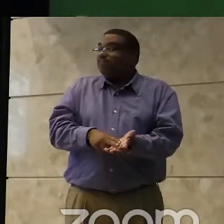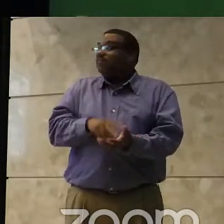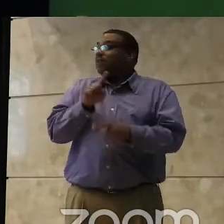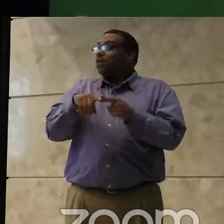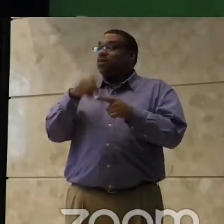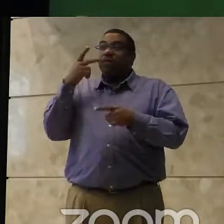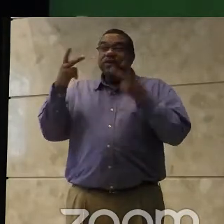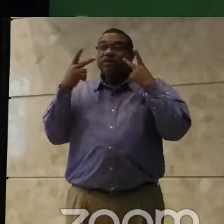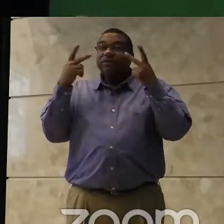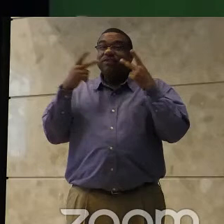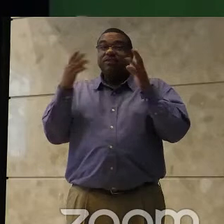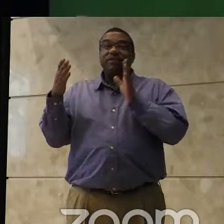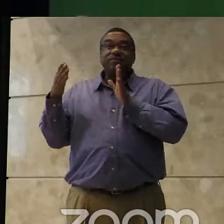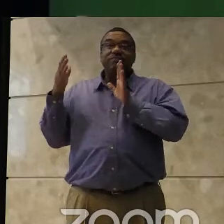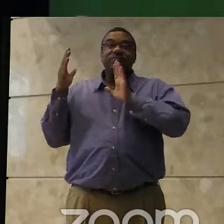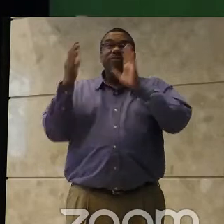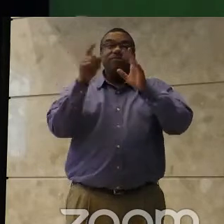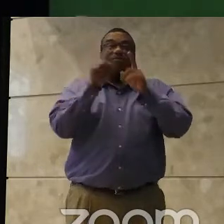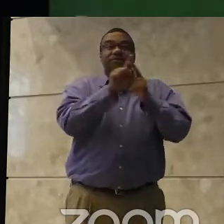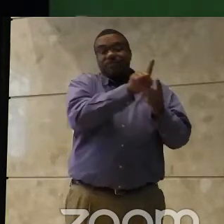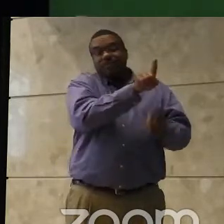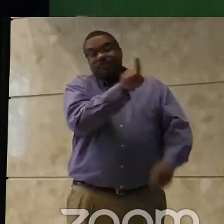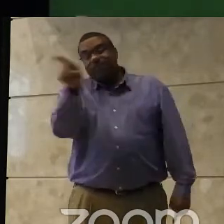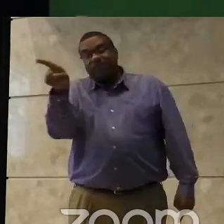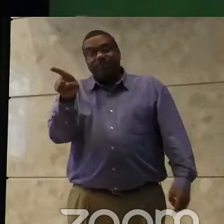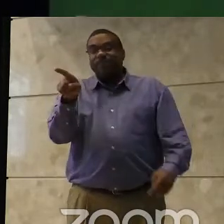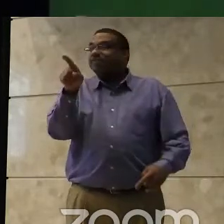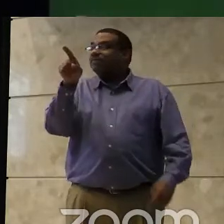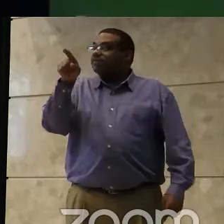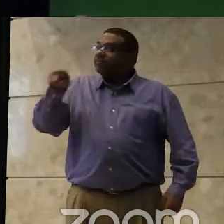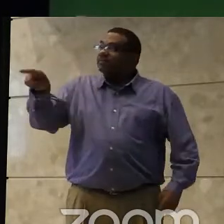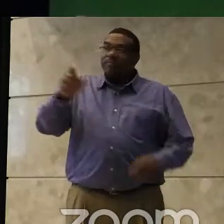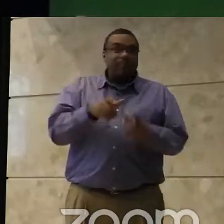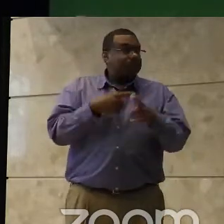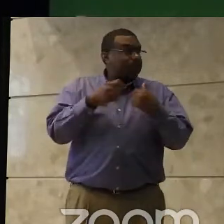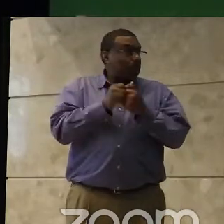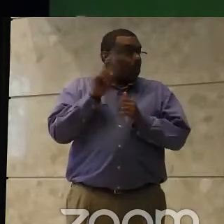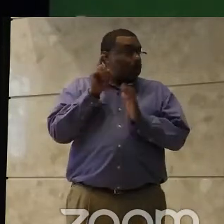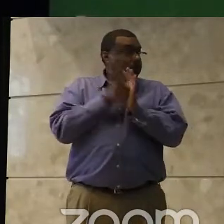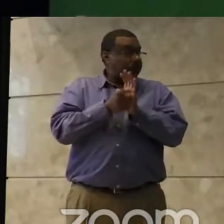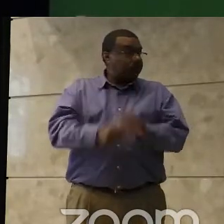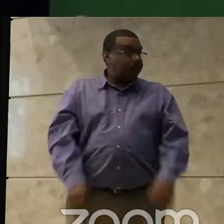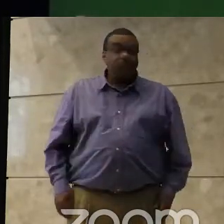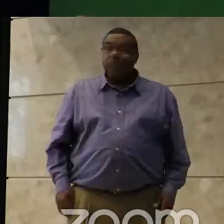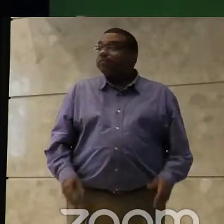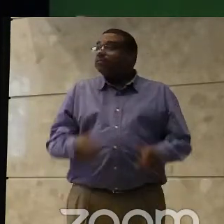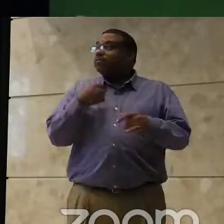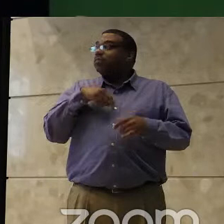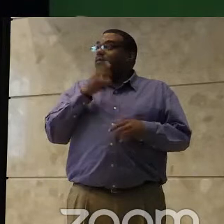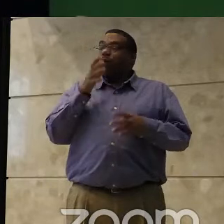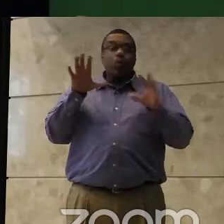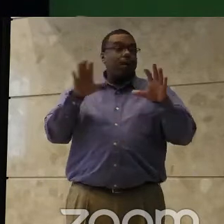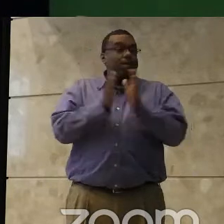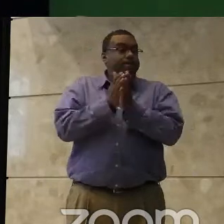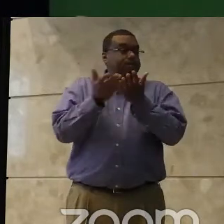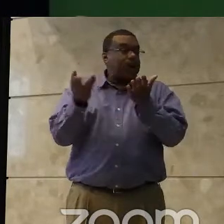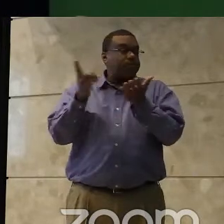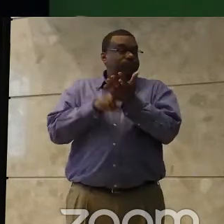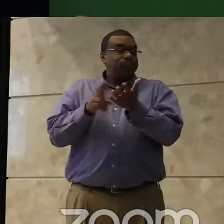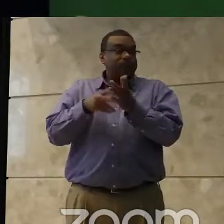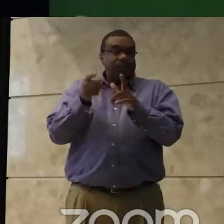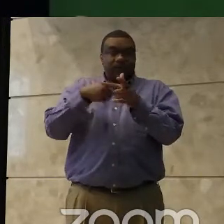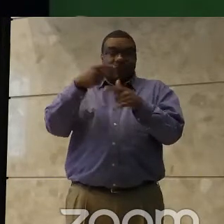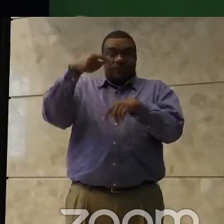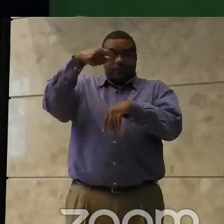Dean Amalfitano, you just walk out of that door and come around in just a second. We're going to do a book signing, and at